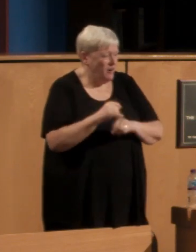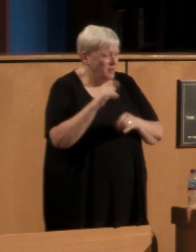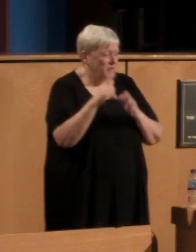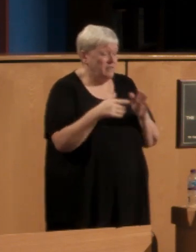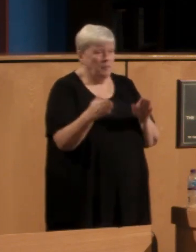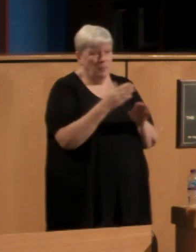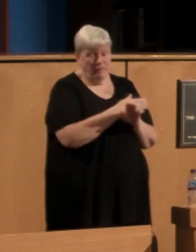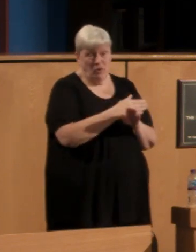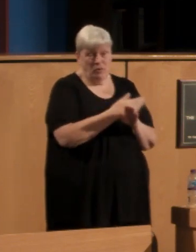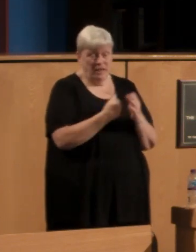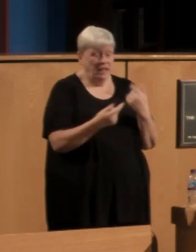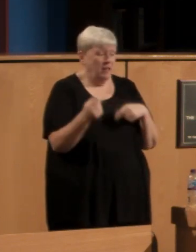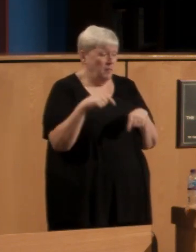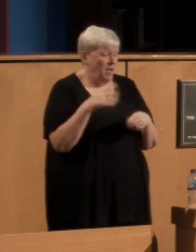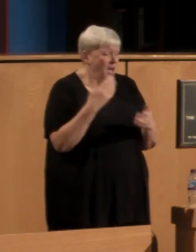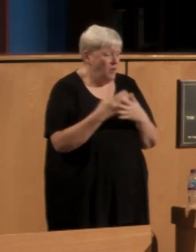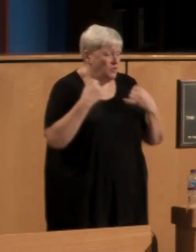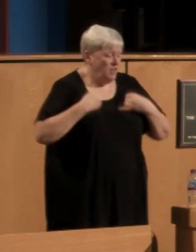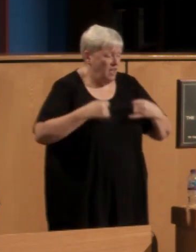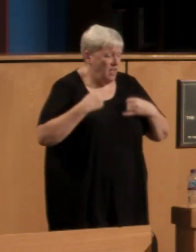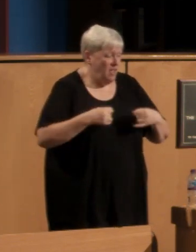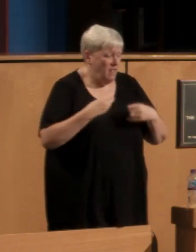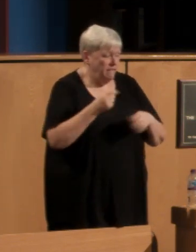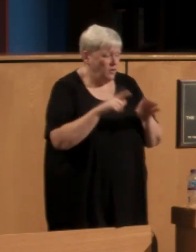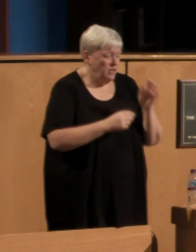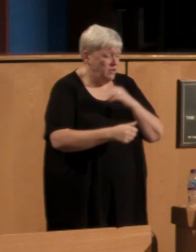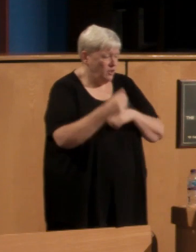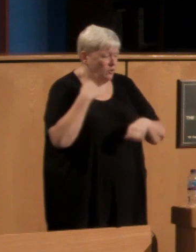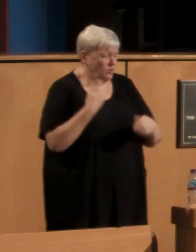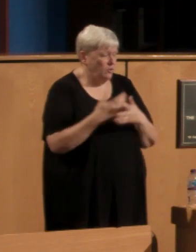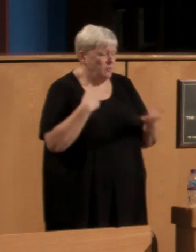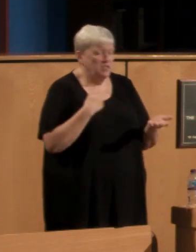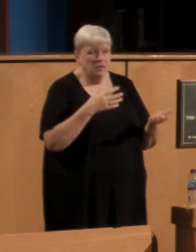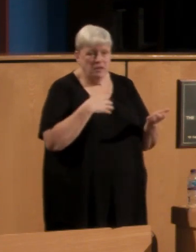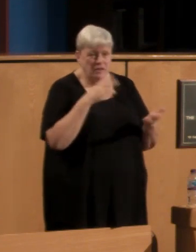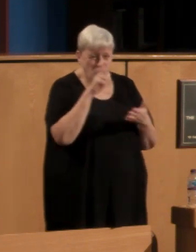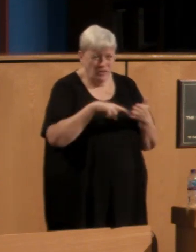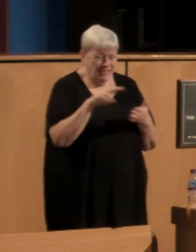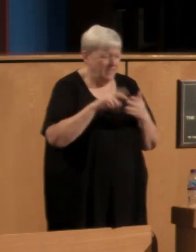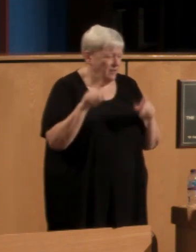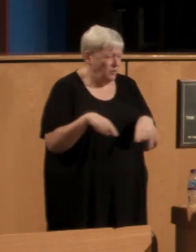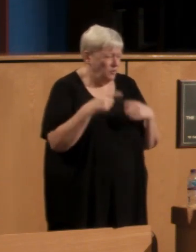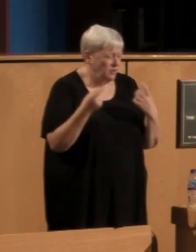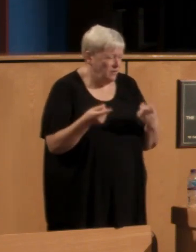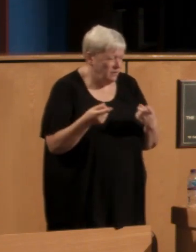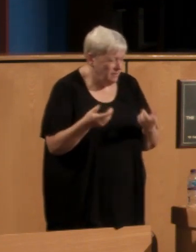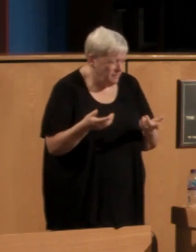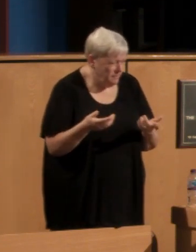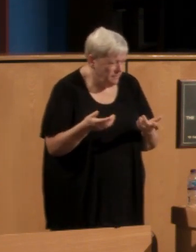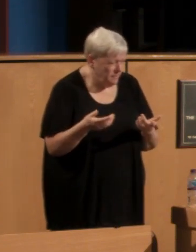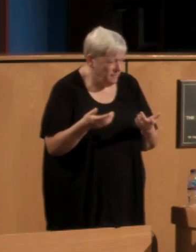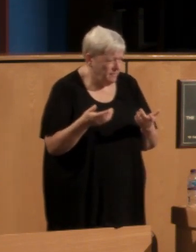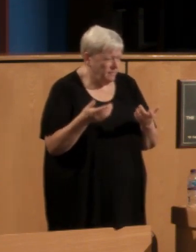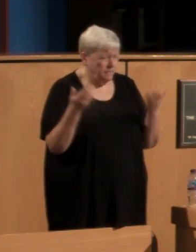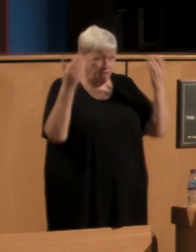came on that I was really unwell a couple of years ago and was struggling to read books, but I put the Magnus Archives on and in a